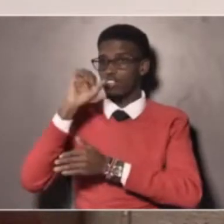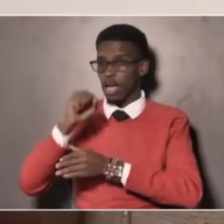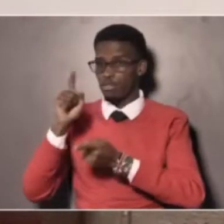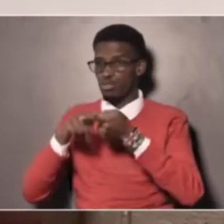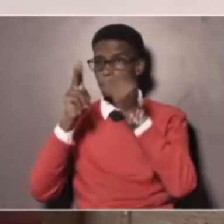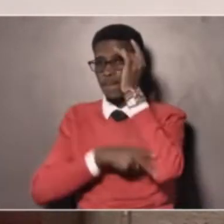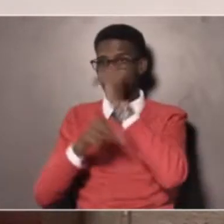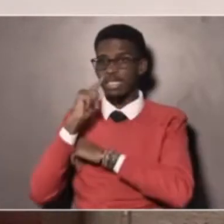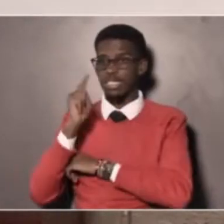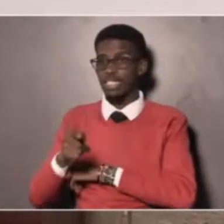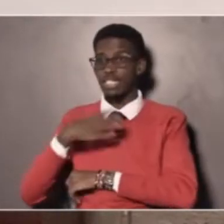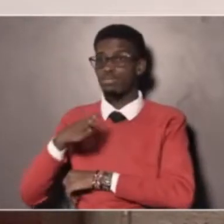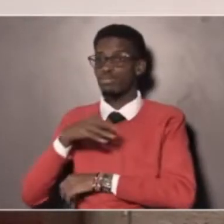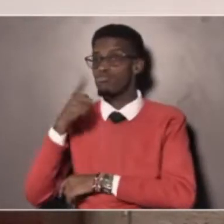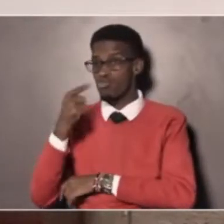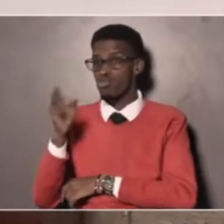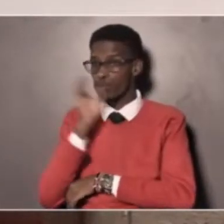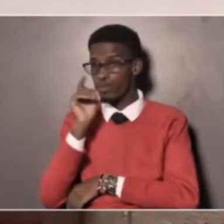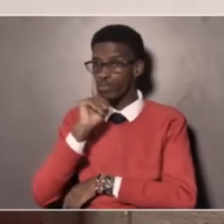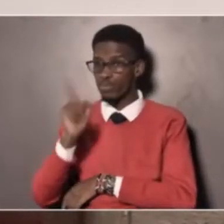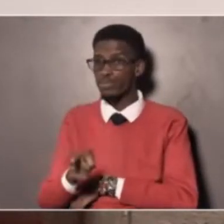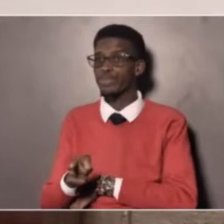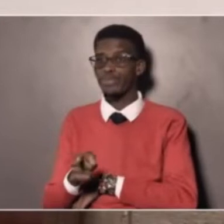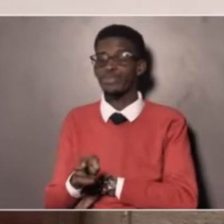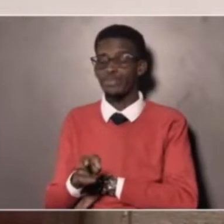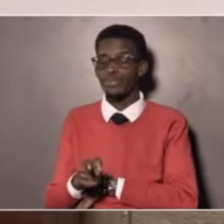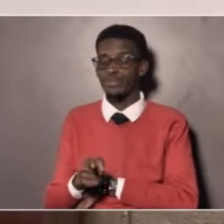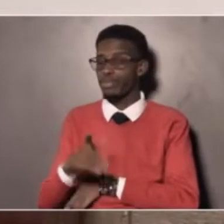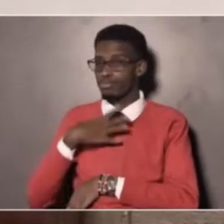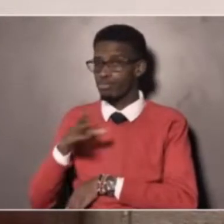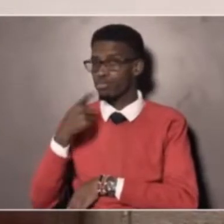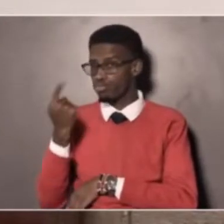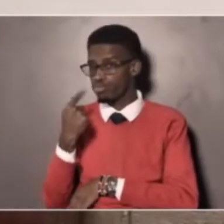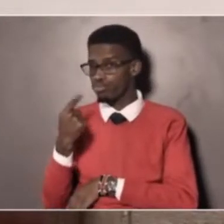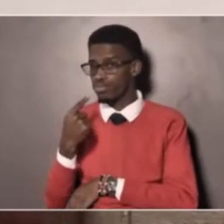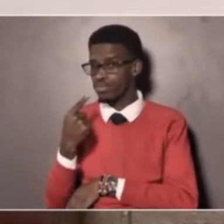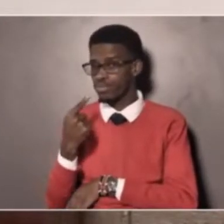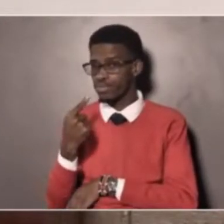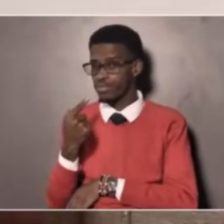punish these people who are accusing him, the people who are